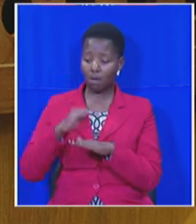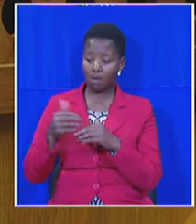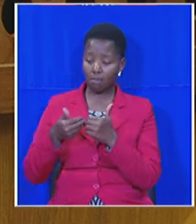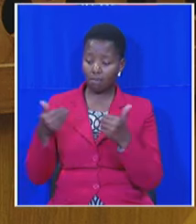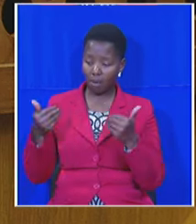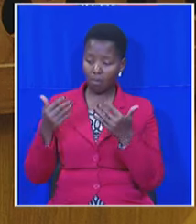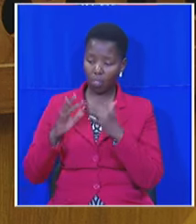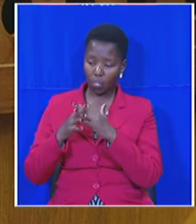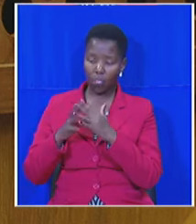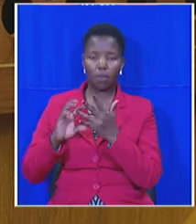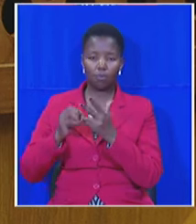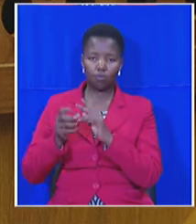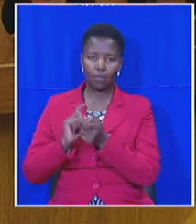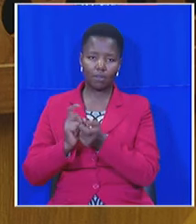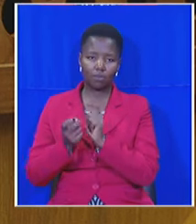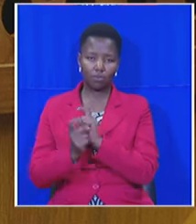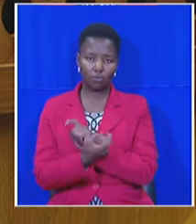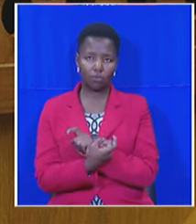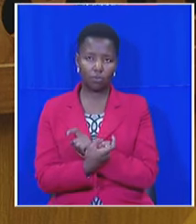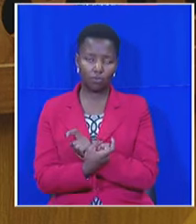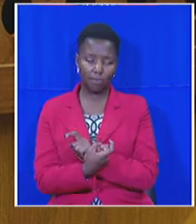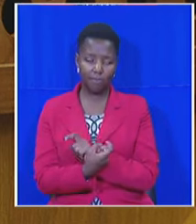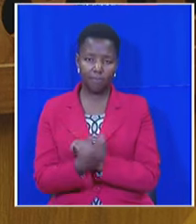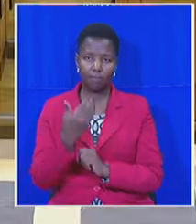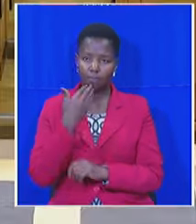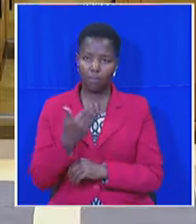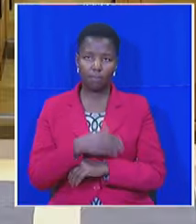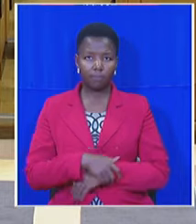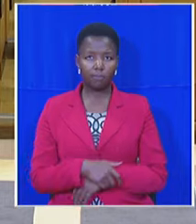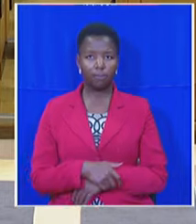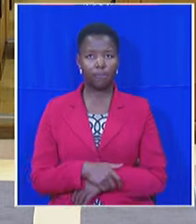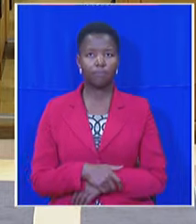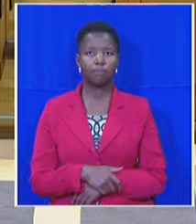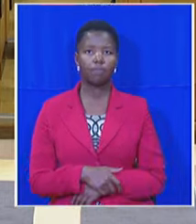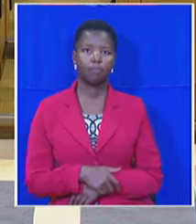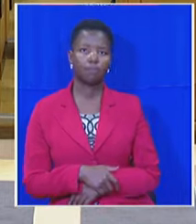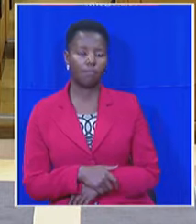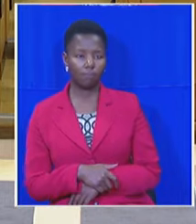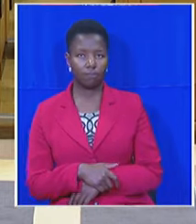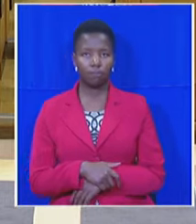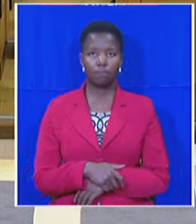Honourable Member, your by the time is now people on my expired. right. Thanks very much. Thank you.